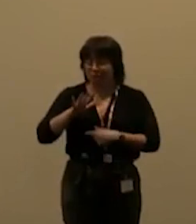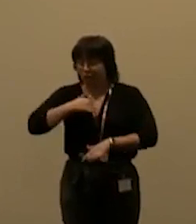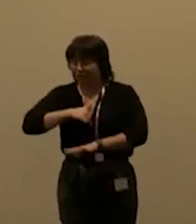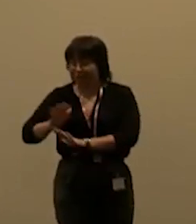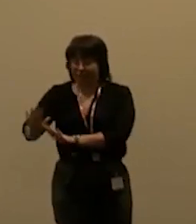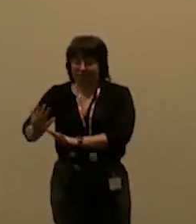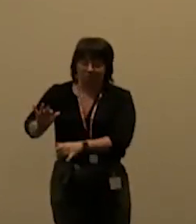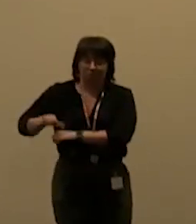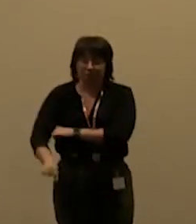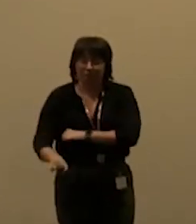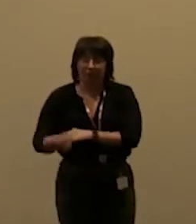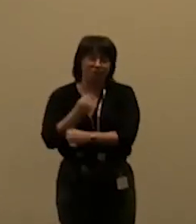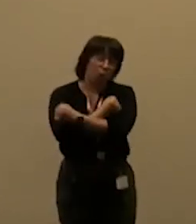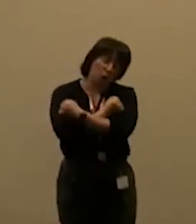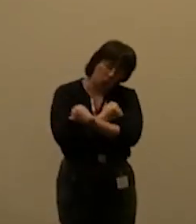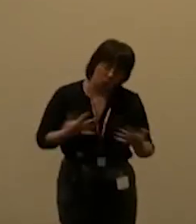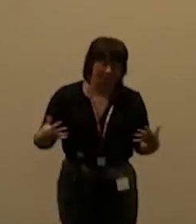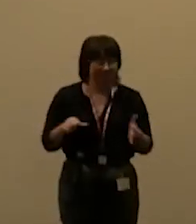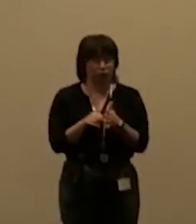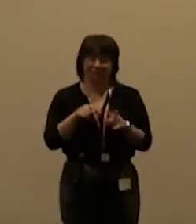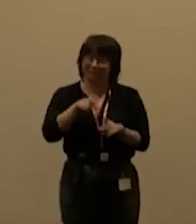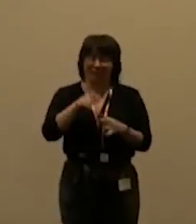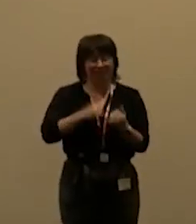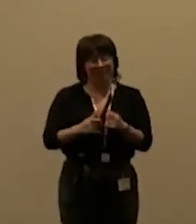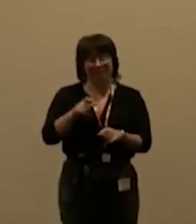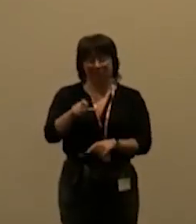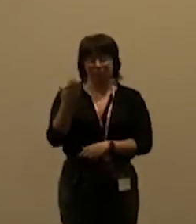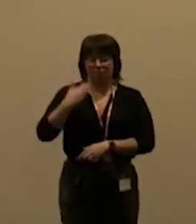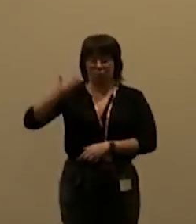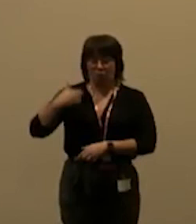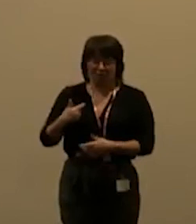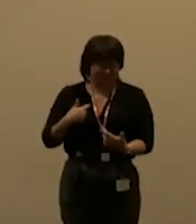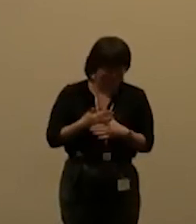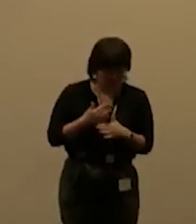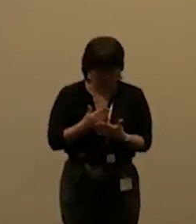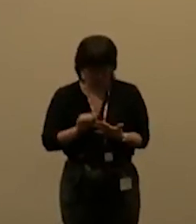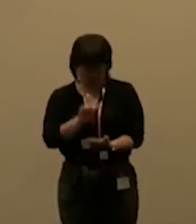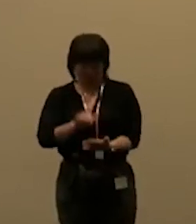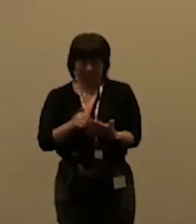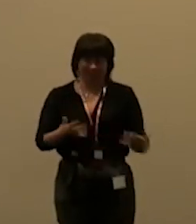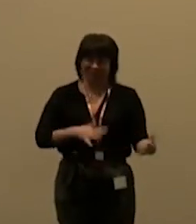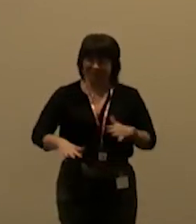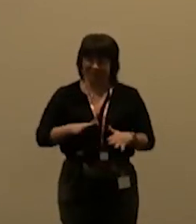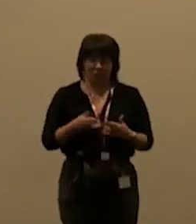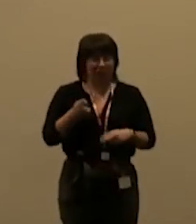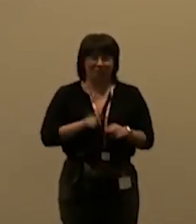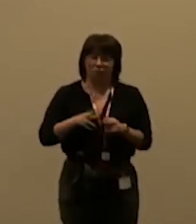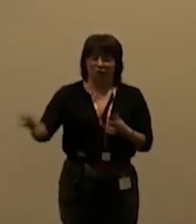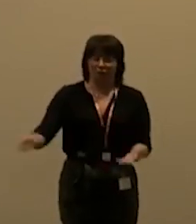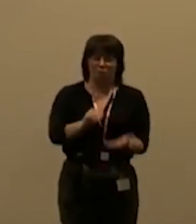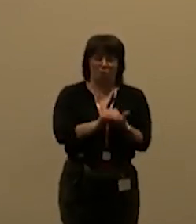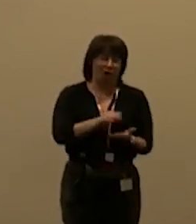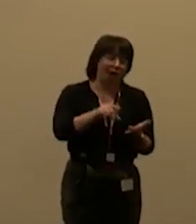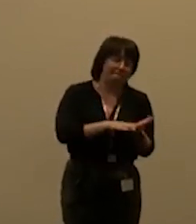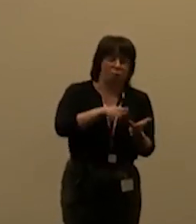you afraid, I've had a load of issues with the DSC in the past, like where things don't work properly. Like when you do the export, the